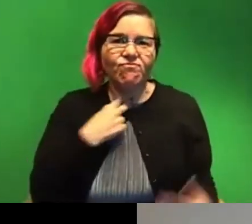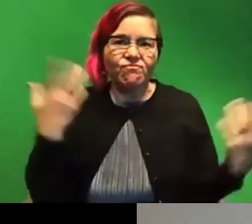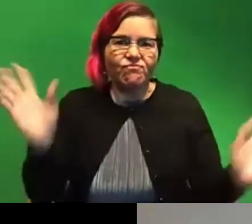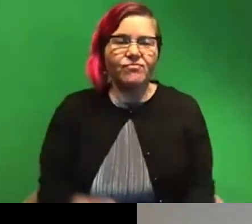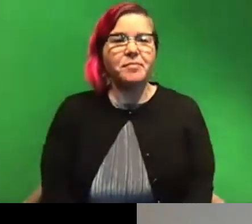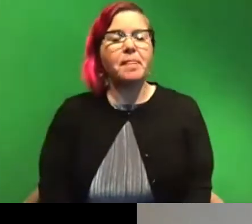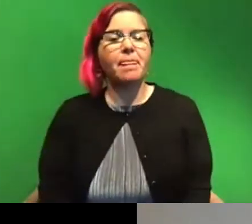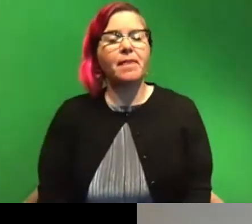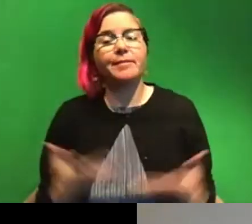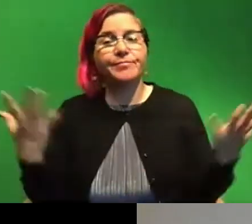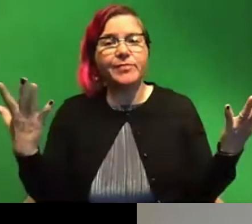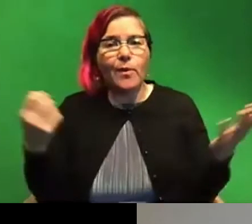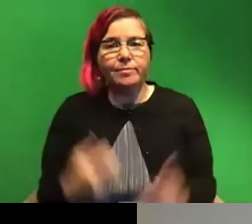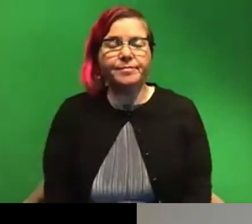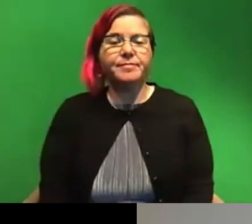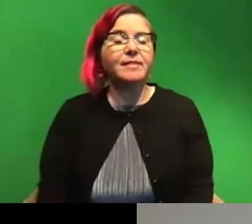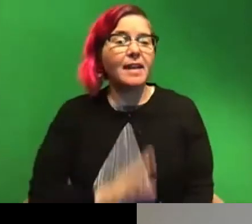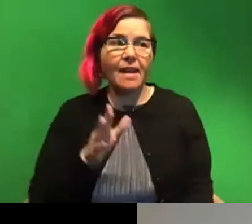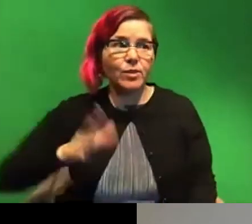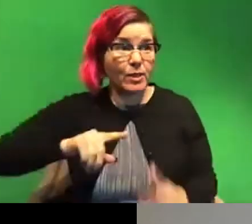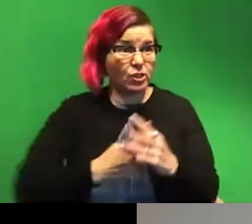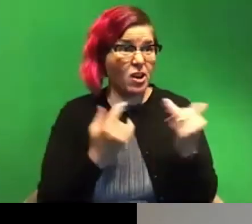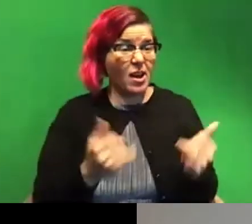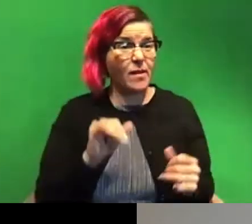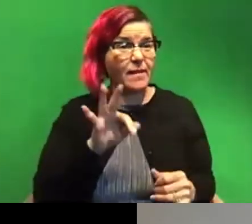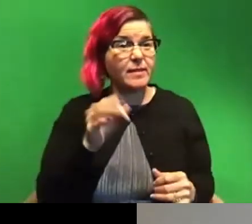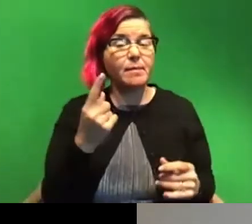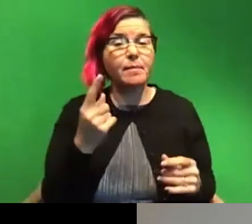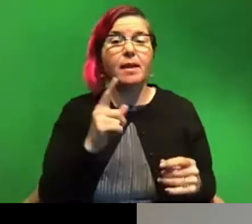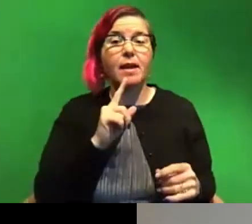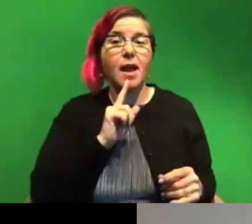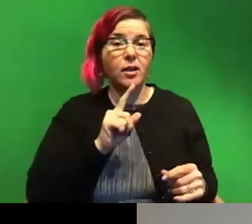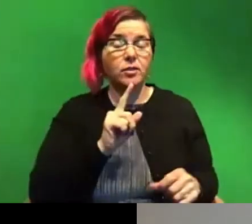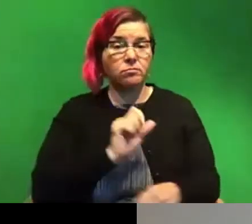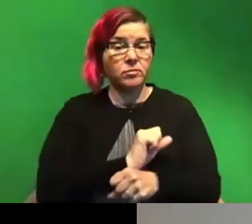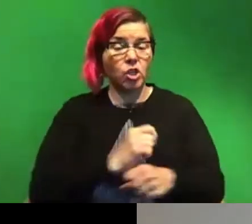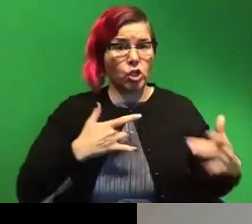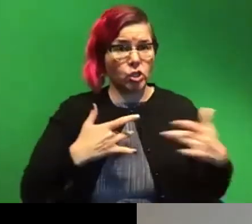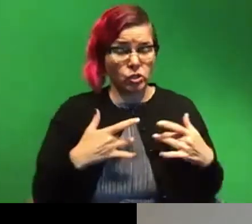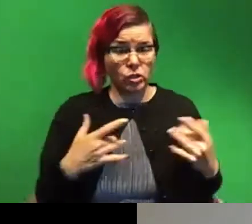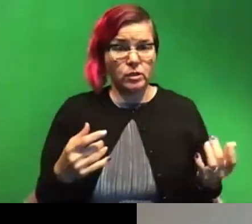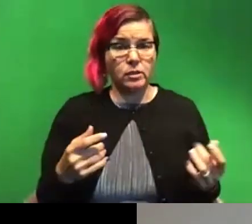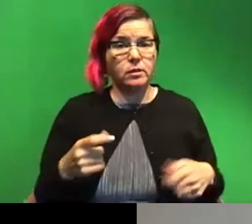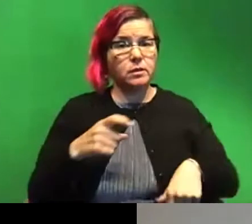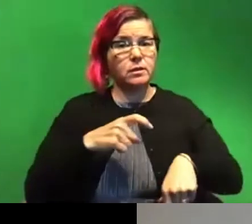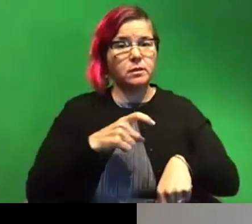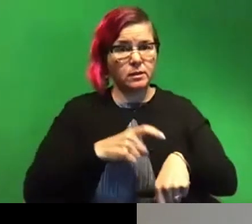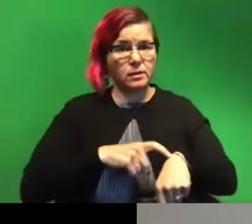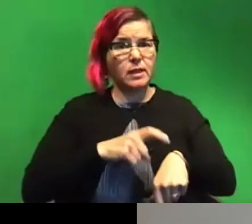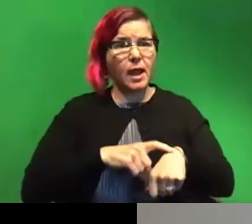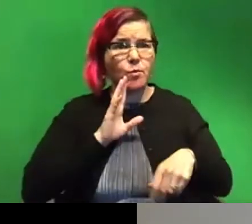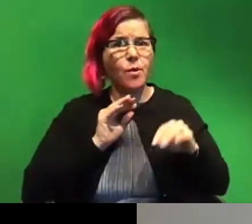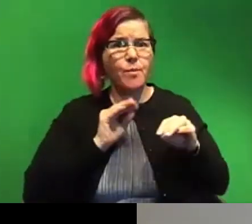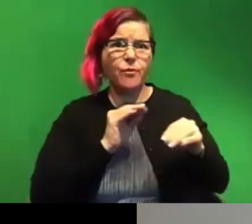Oh well, here we are. It's never too late to start now. If someone's really actually concerned about that, time does keep moving forward,